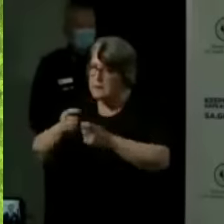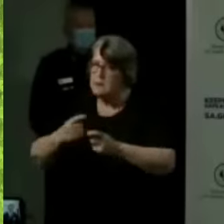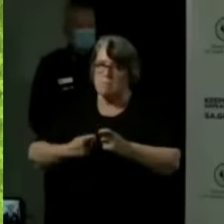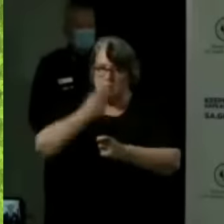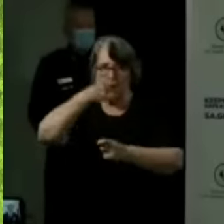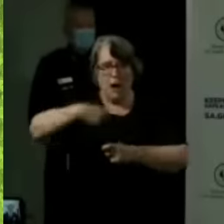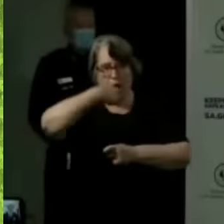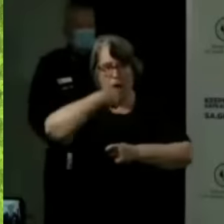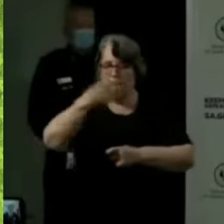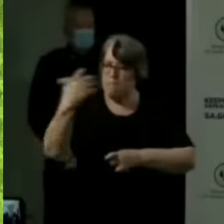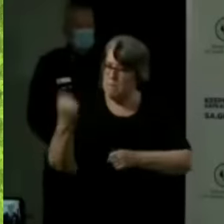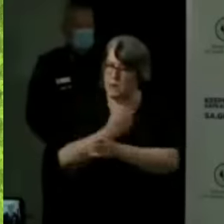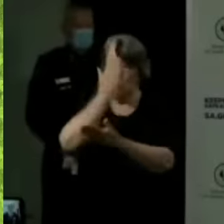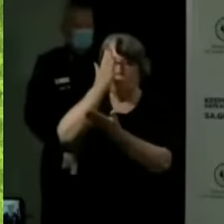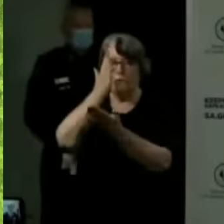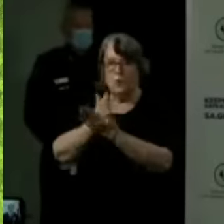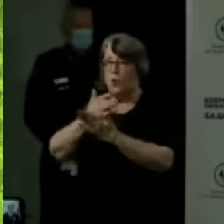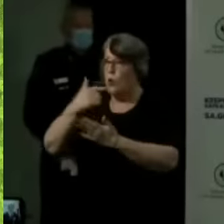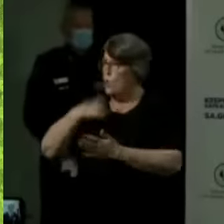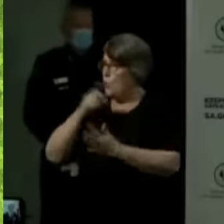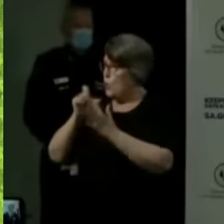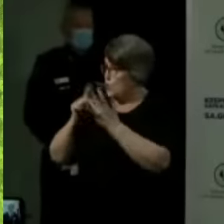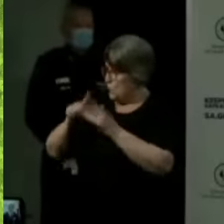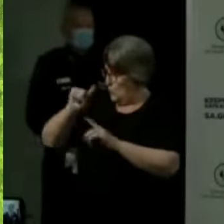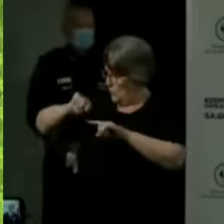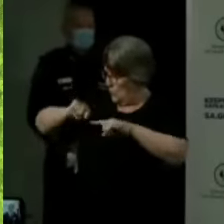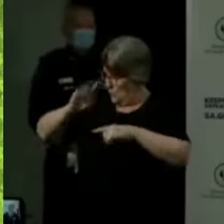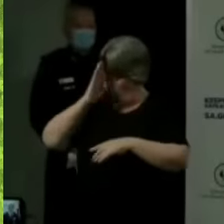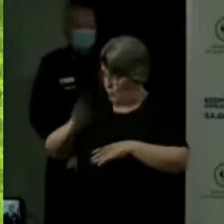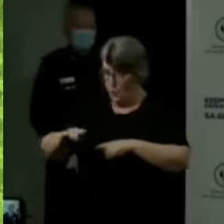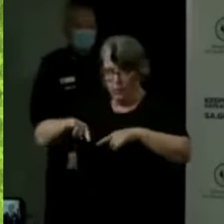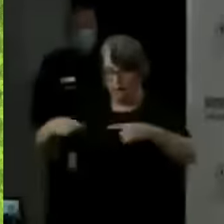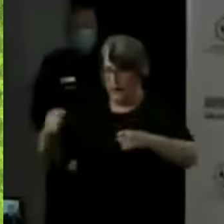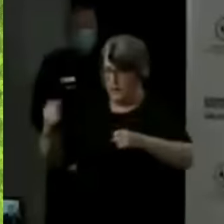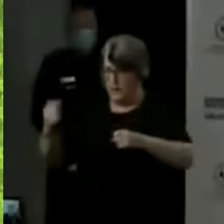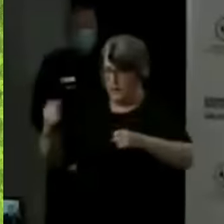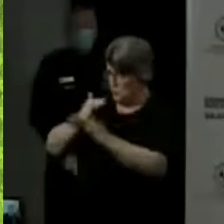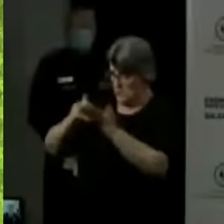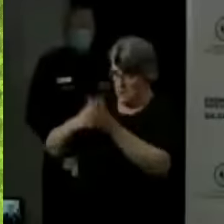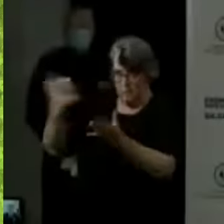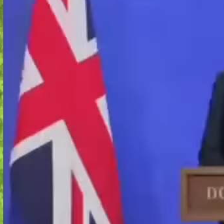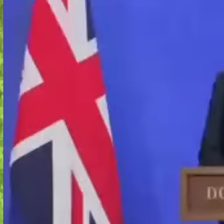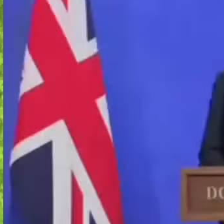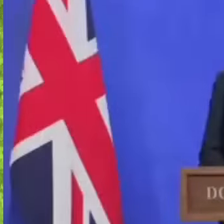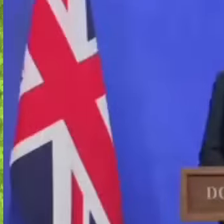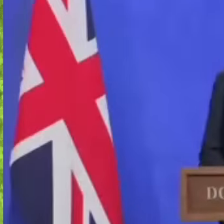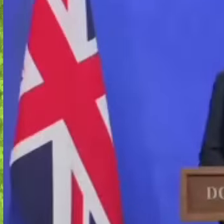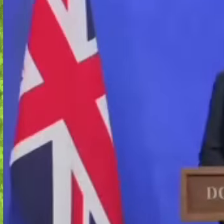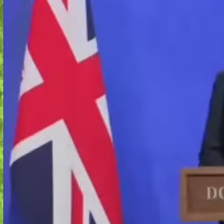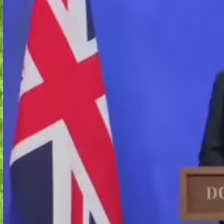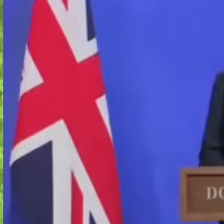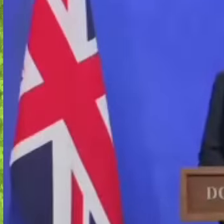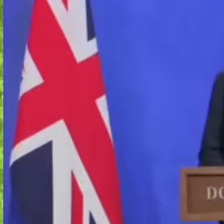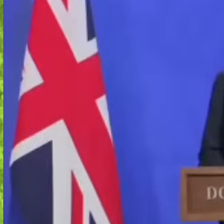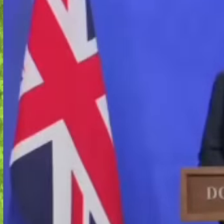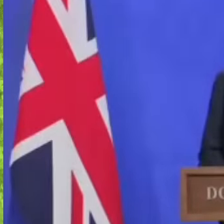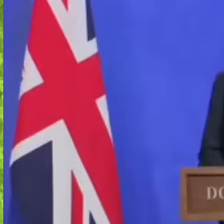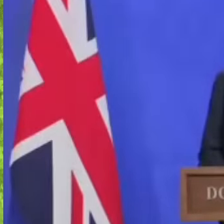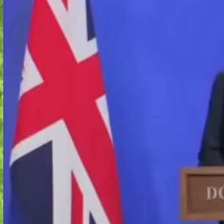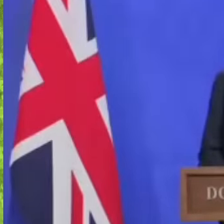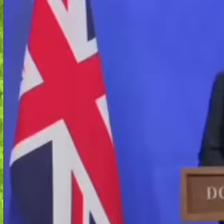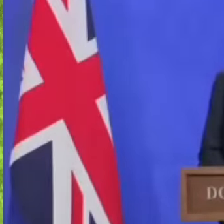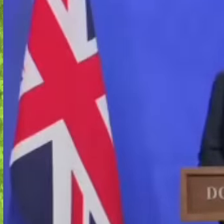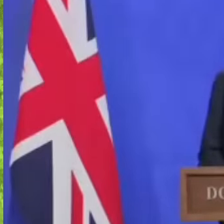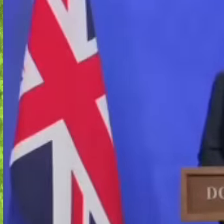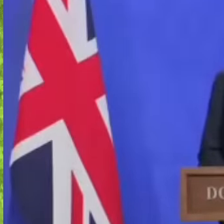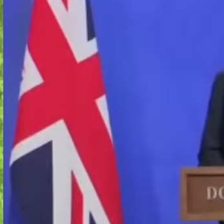just as we have acted immediately to put restrictions in place to keep South Australians safe. The number of cases of